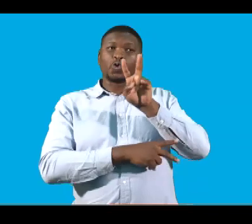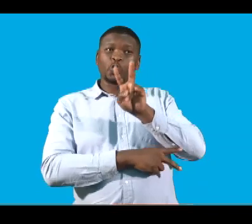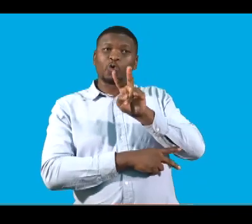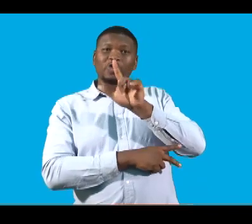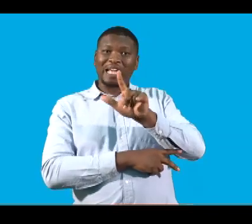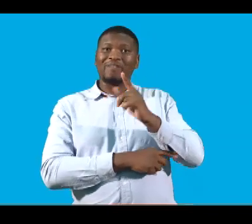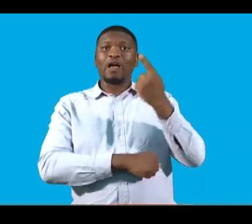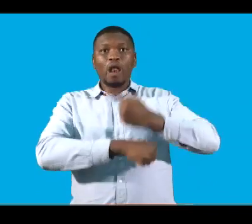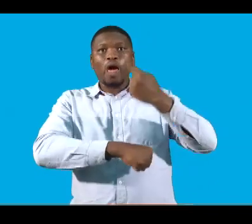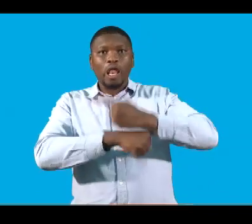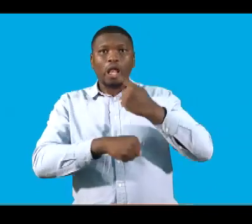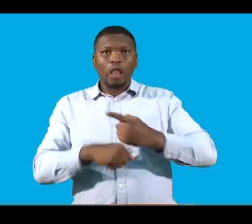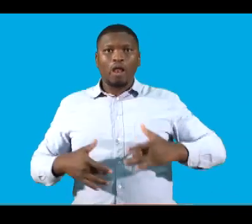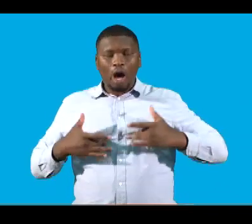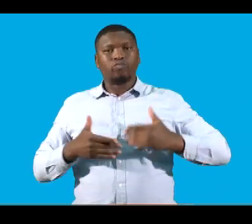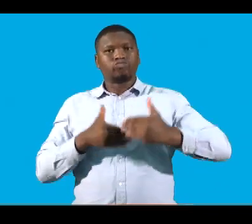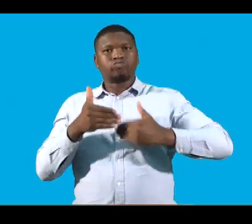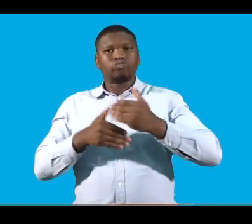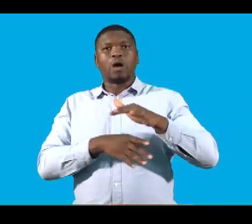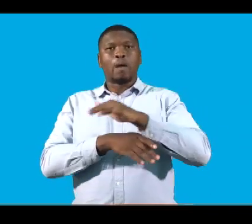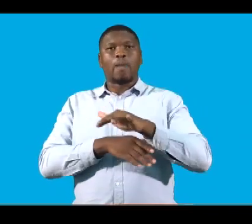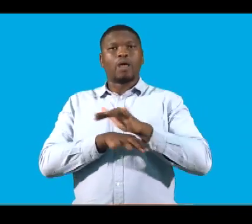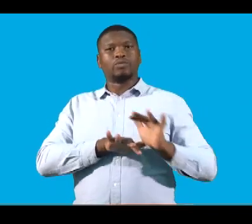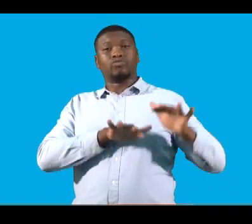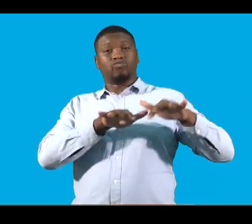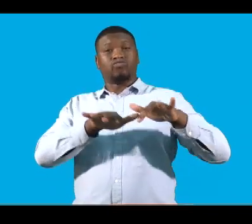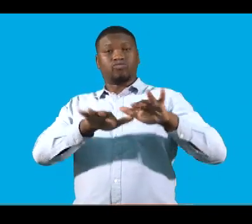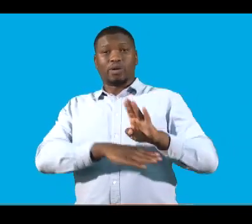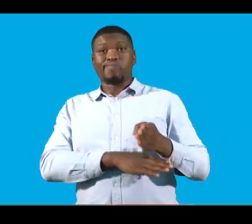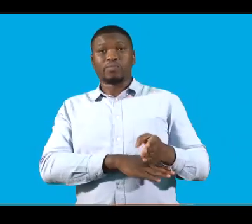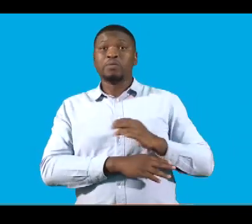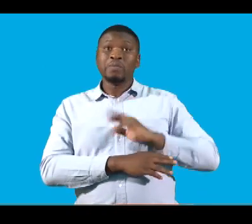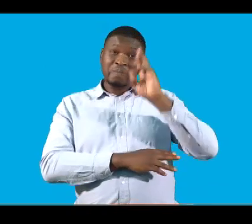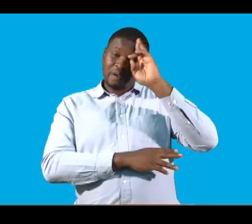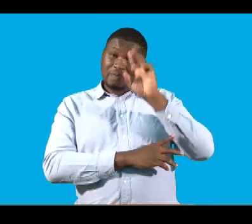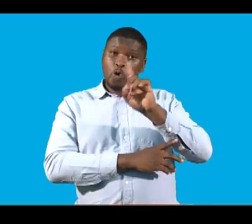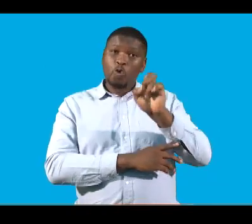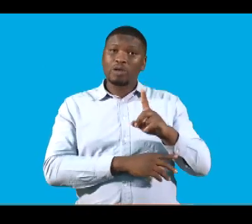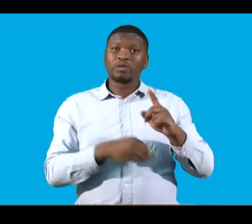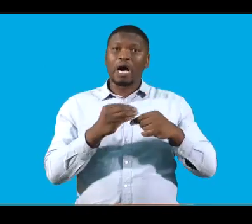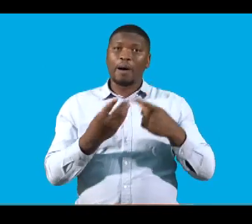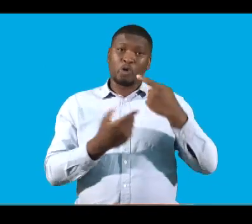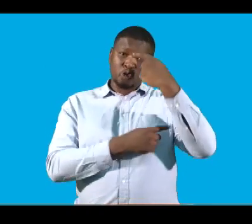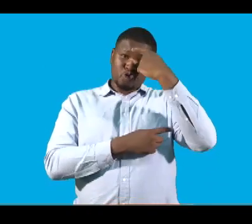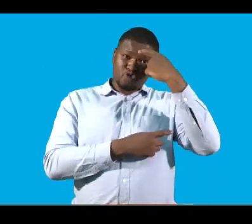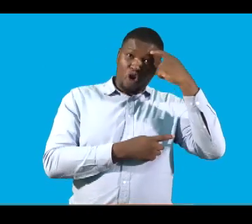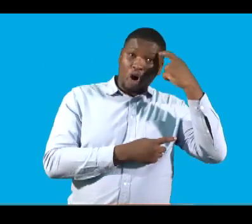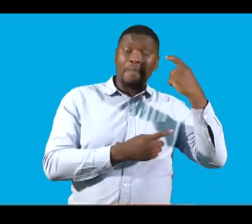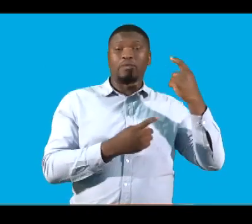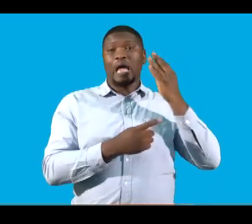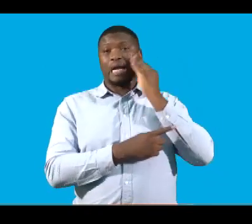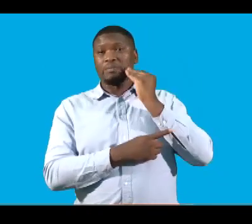227 days he is at sea. Right? So now we are speaking about, remember the question is asking us about the